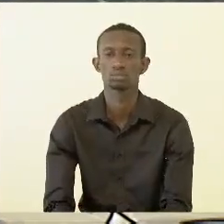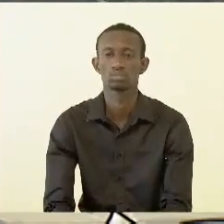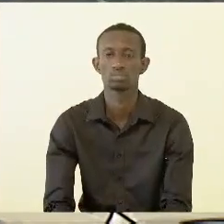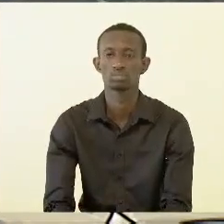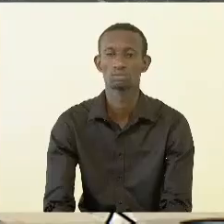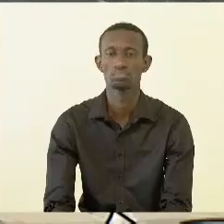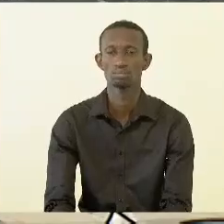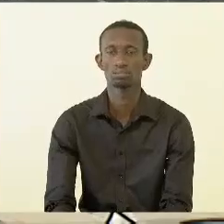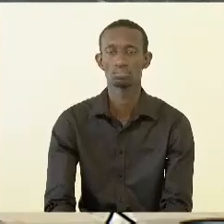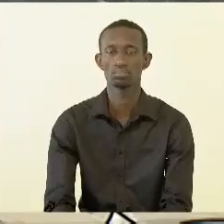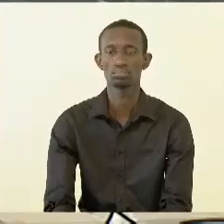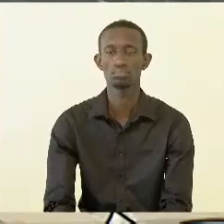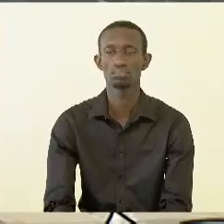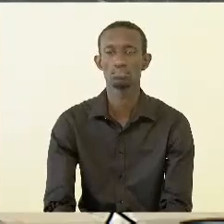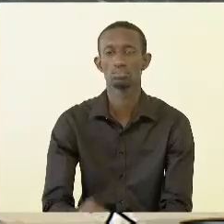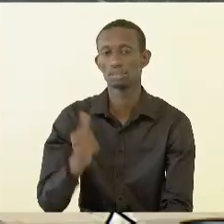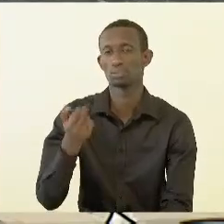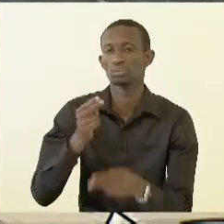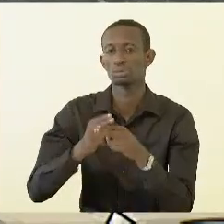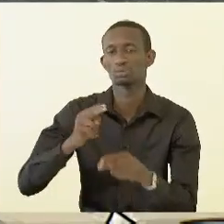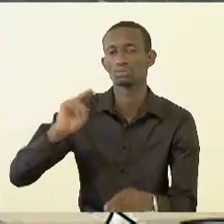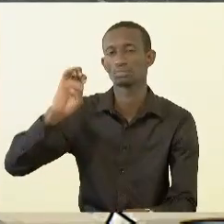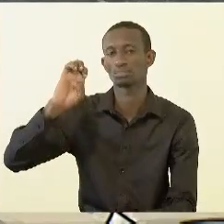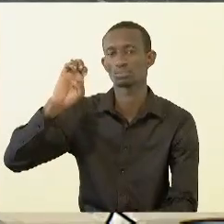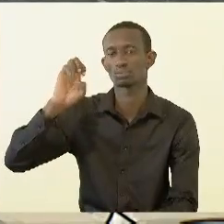acid. Ethanoic